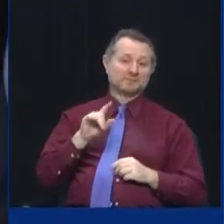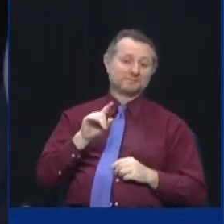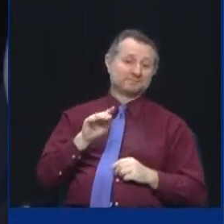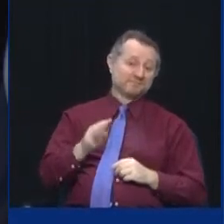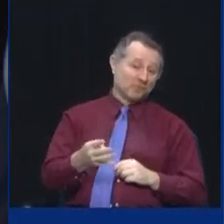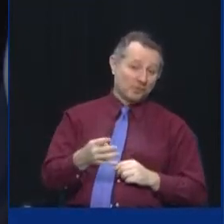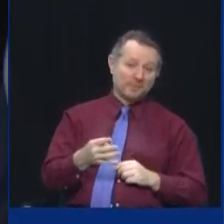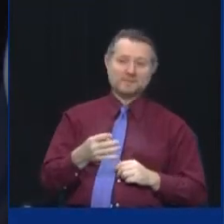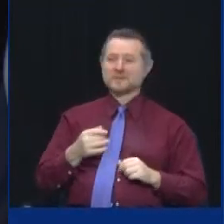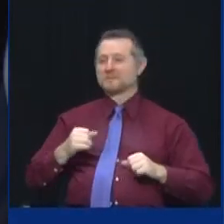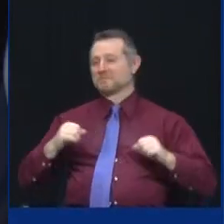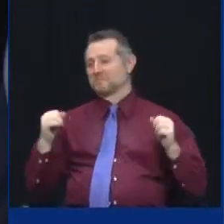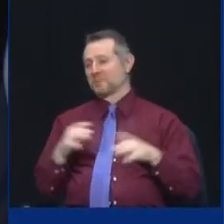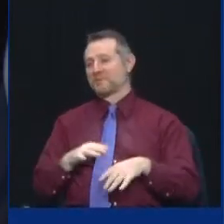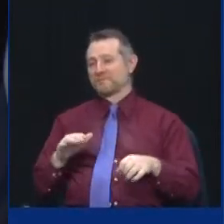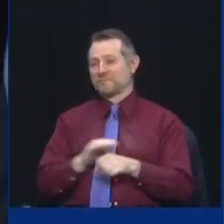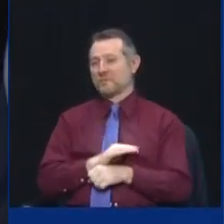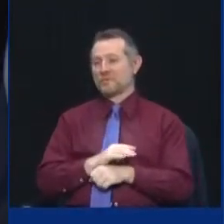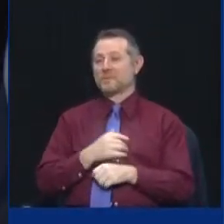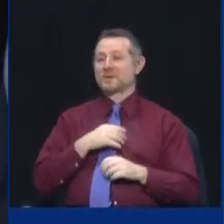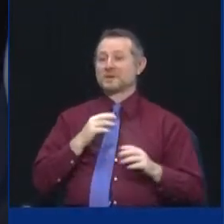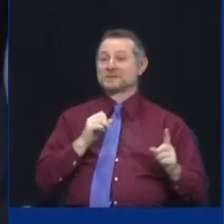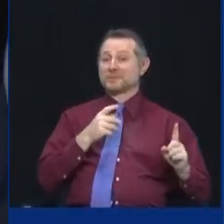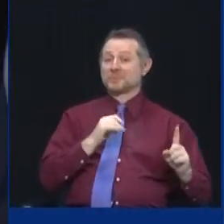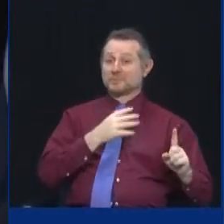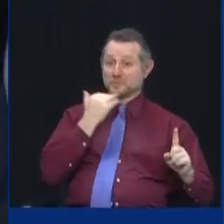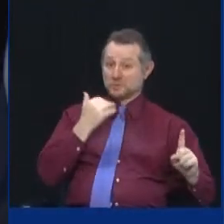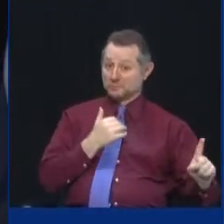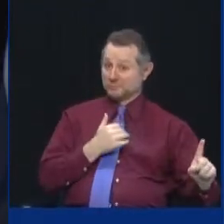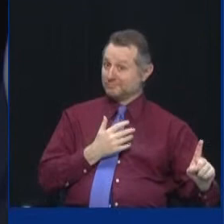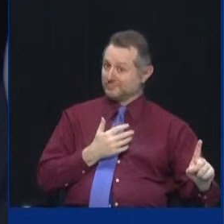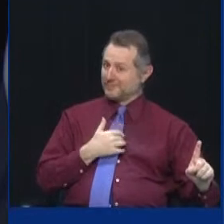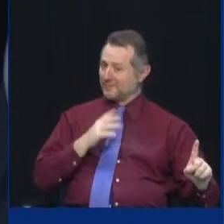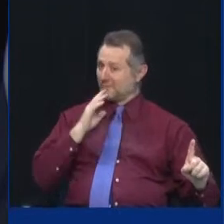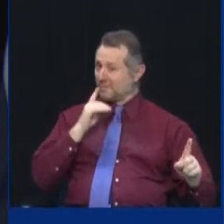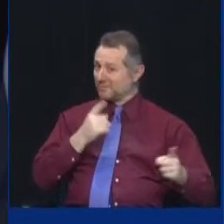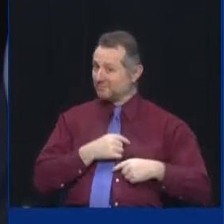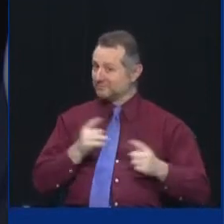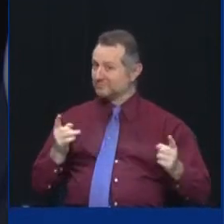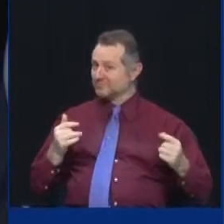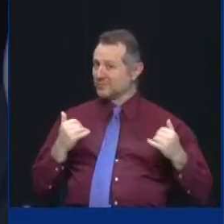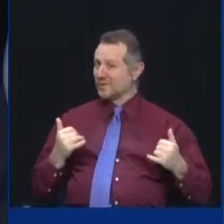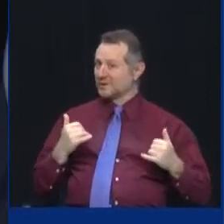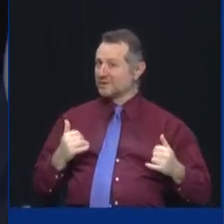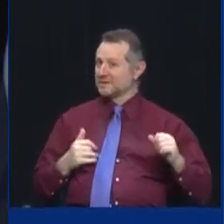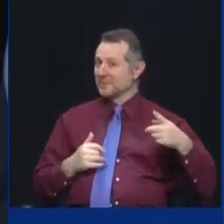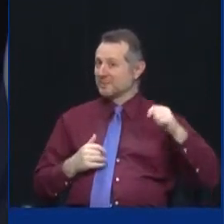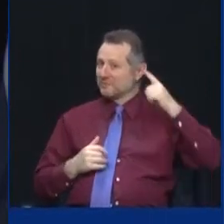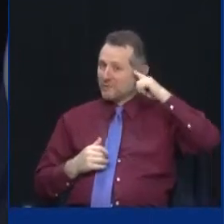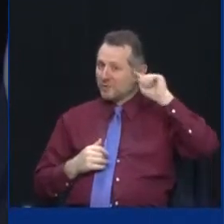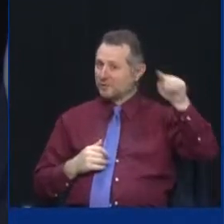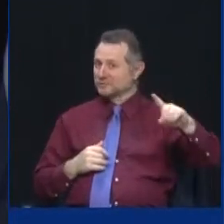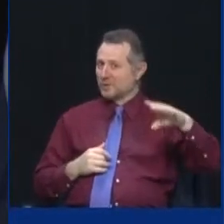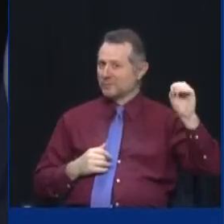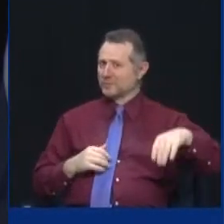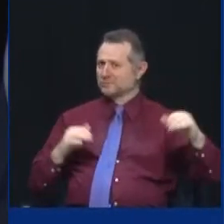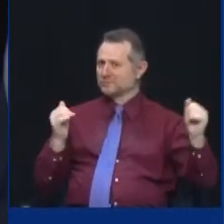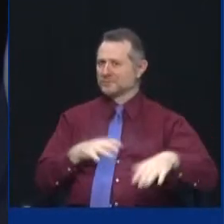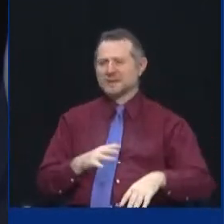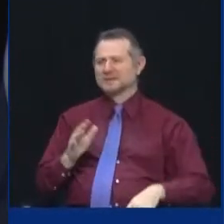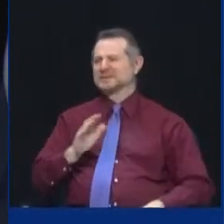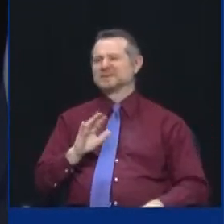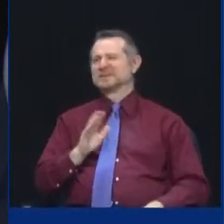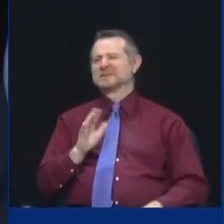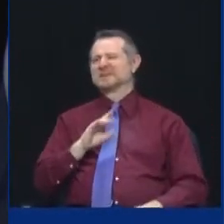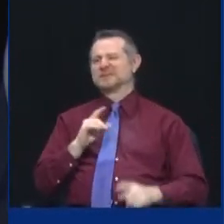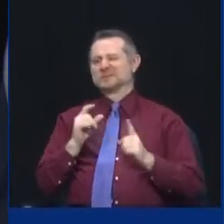is better. Am I going to set a goal of saying September 100%? Or not a goal. Am I going